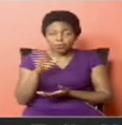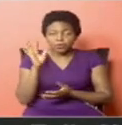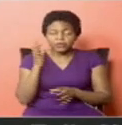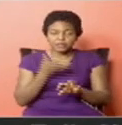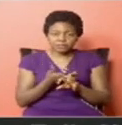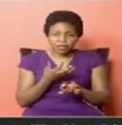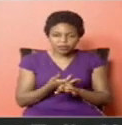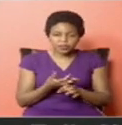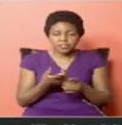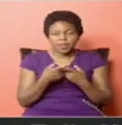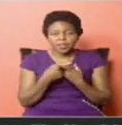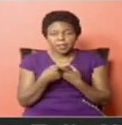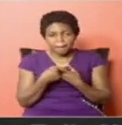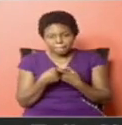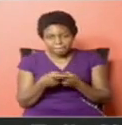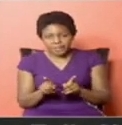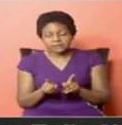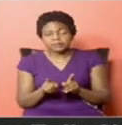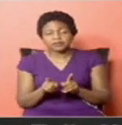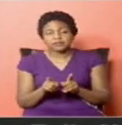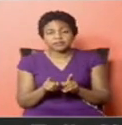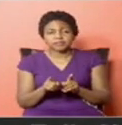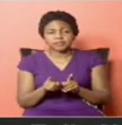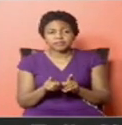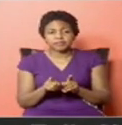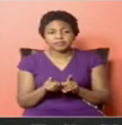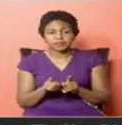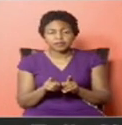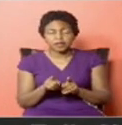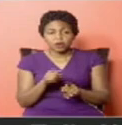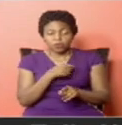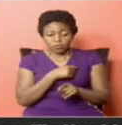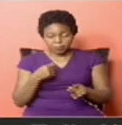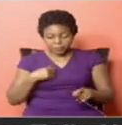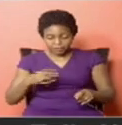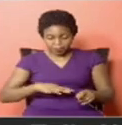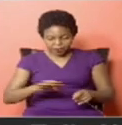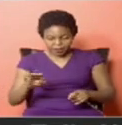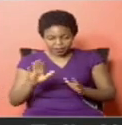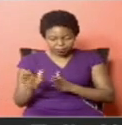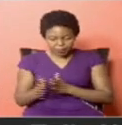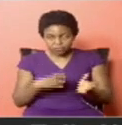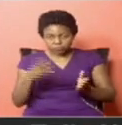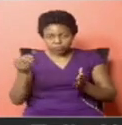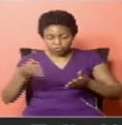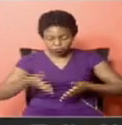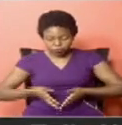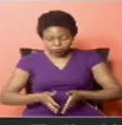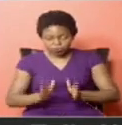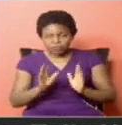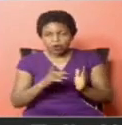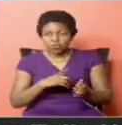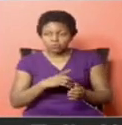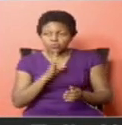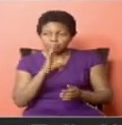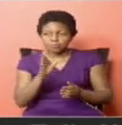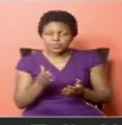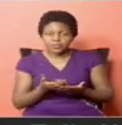and for those due for delivery to be taken to medical facilities with